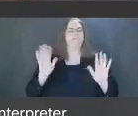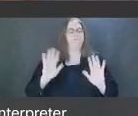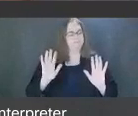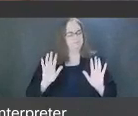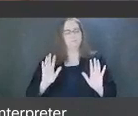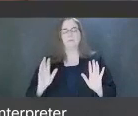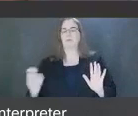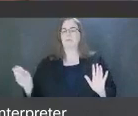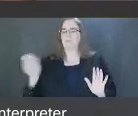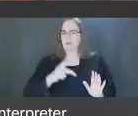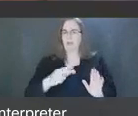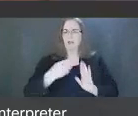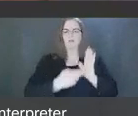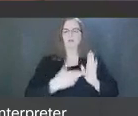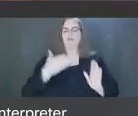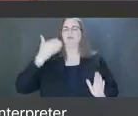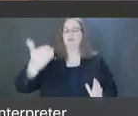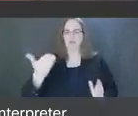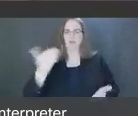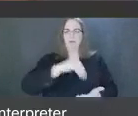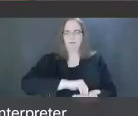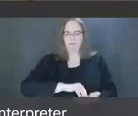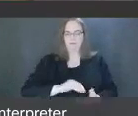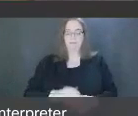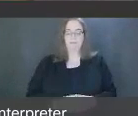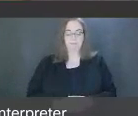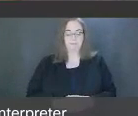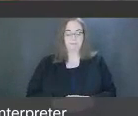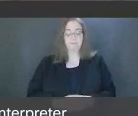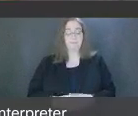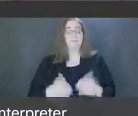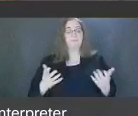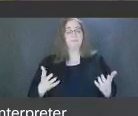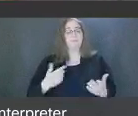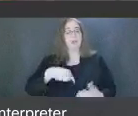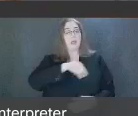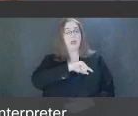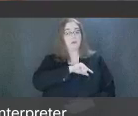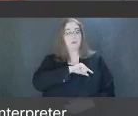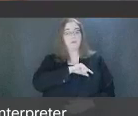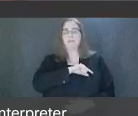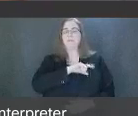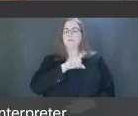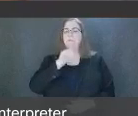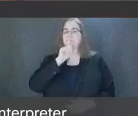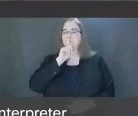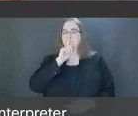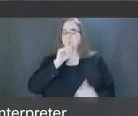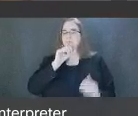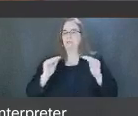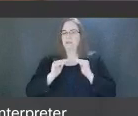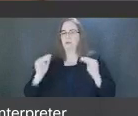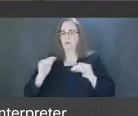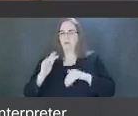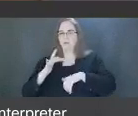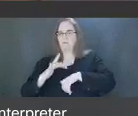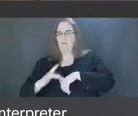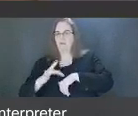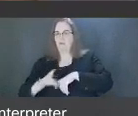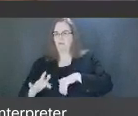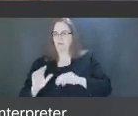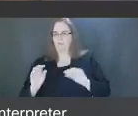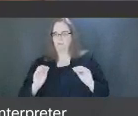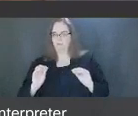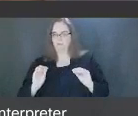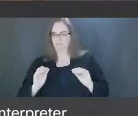and register at a later time. As I said before, eligibility does not equal availability, and